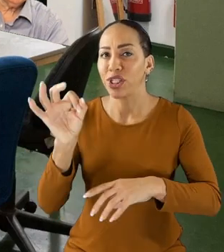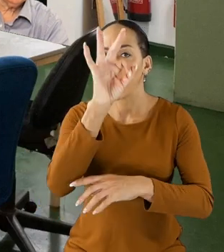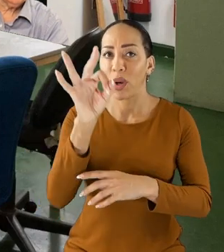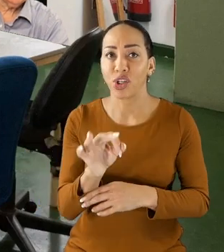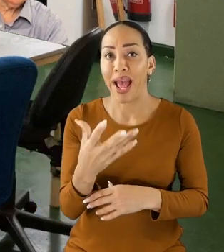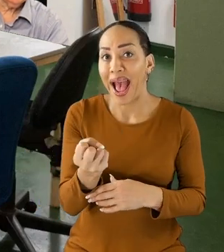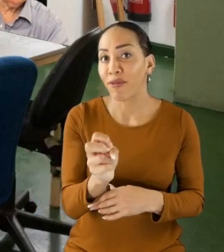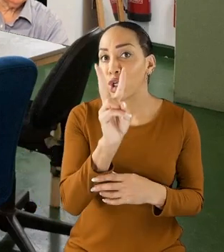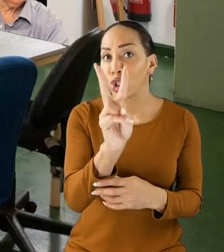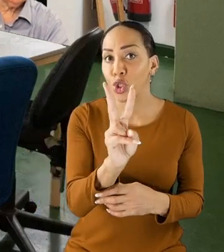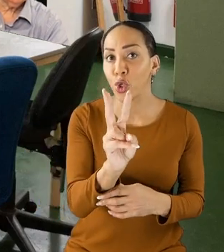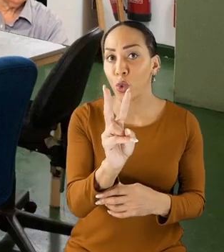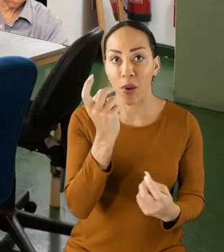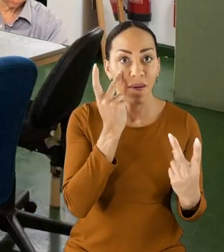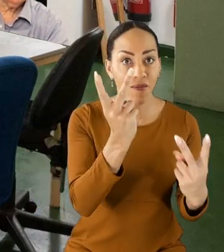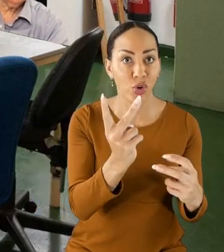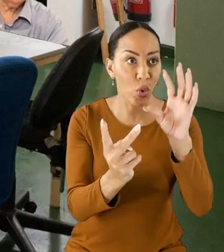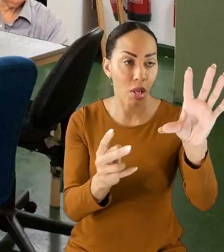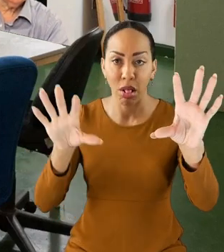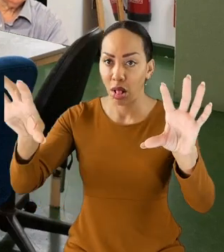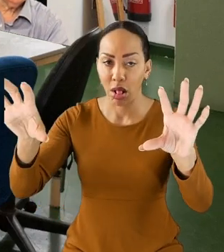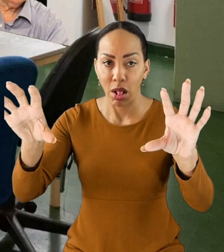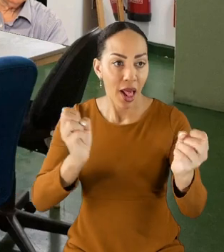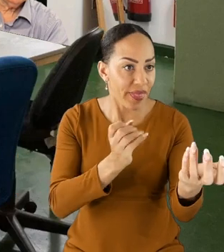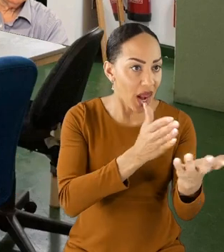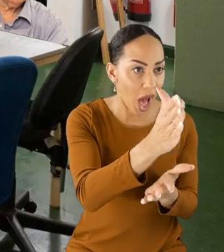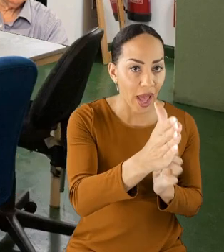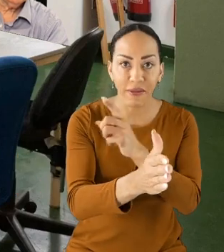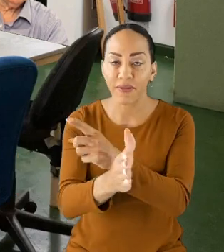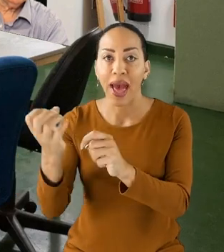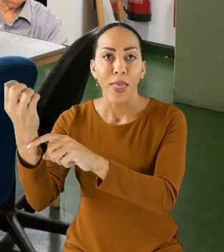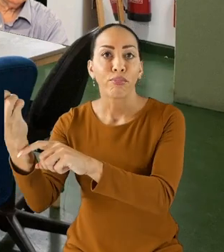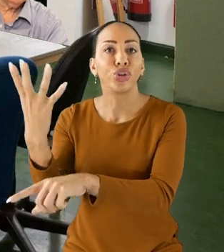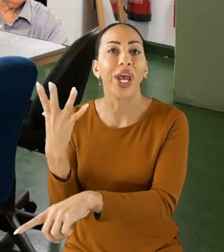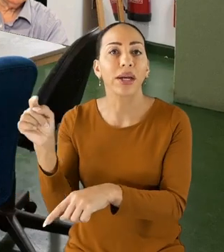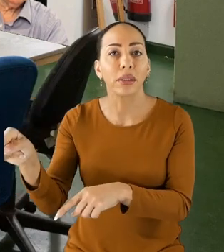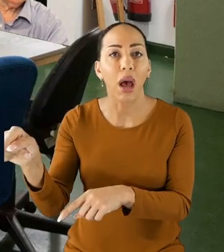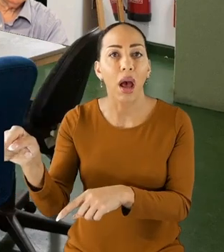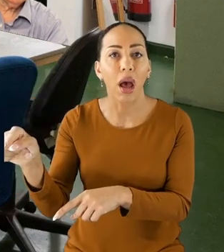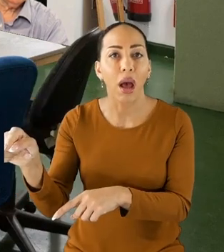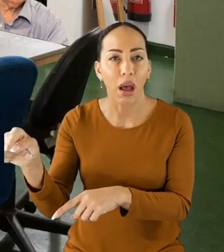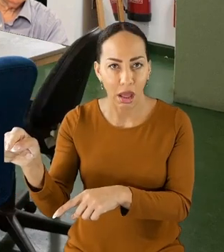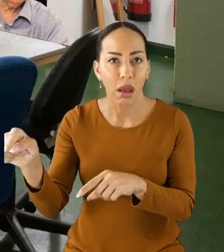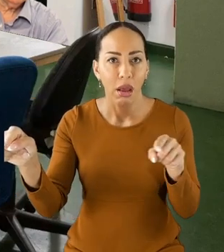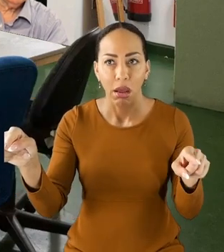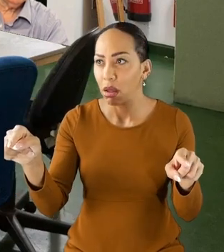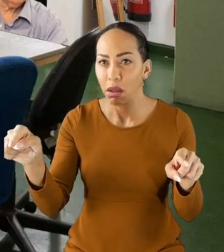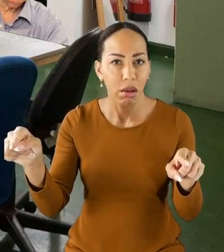visual things going on, the live play in front of the audience and the projector showing the performer,